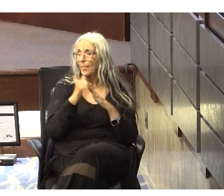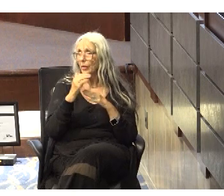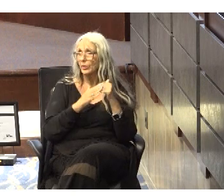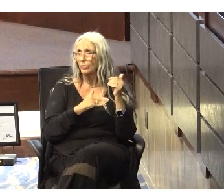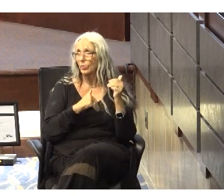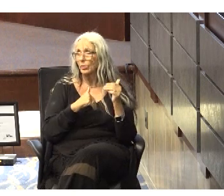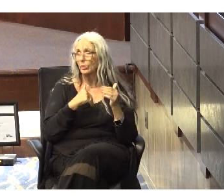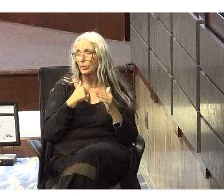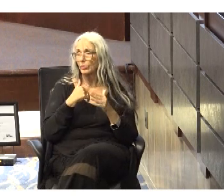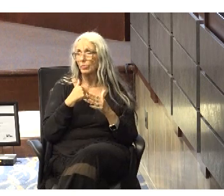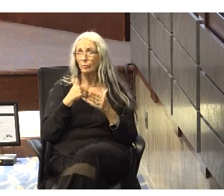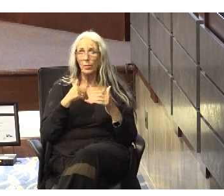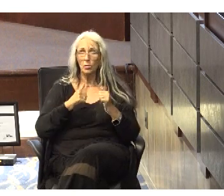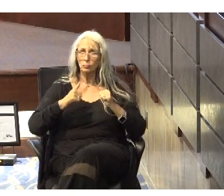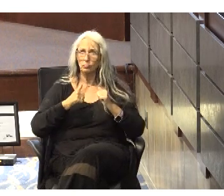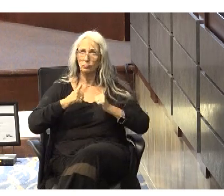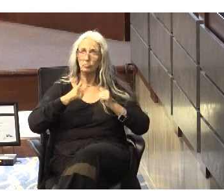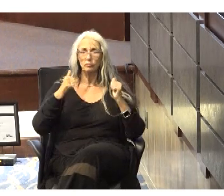bumping up against our limits of.